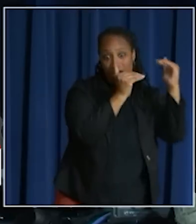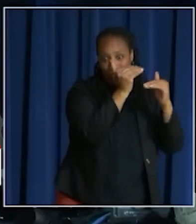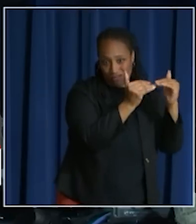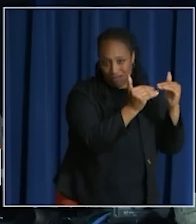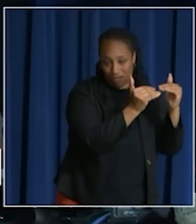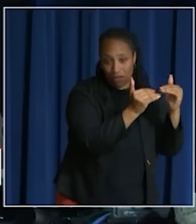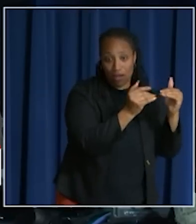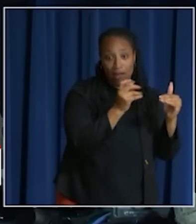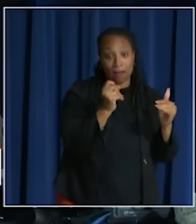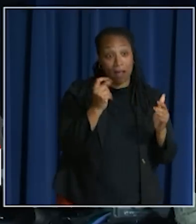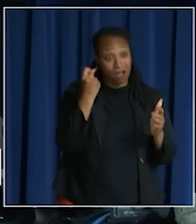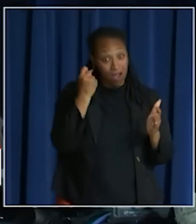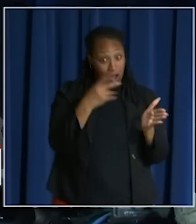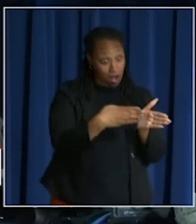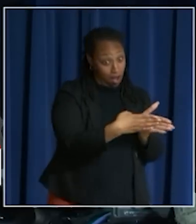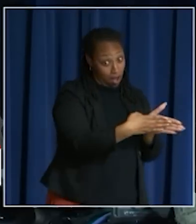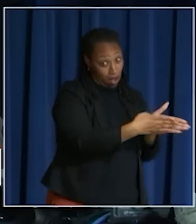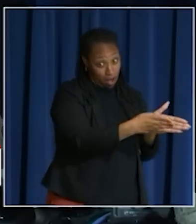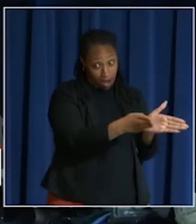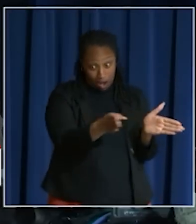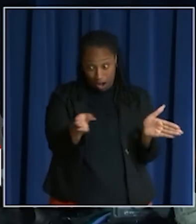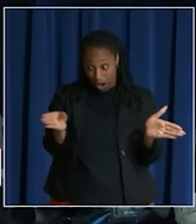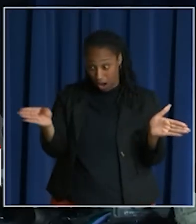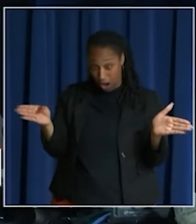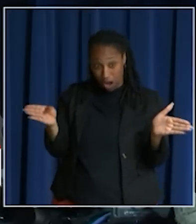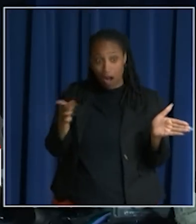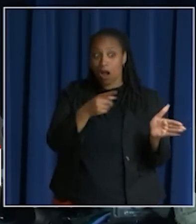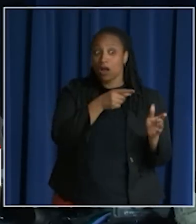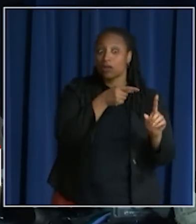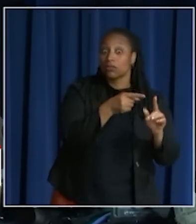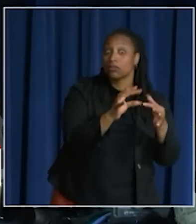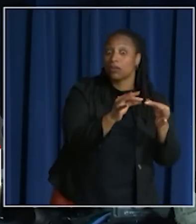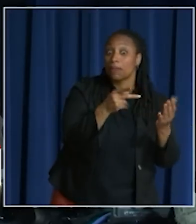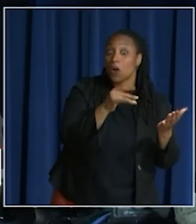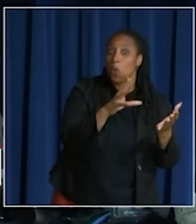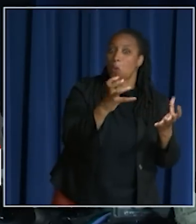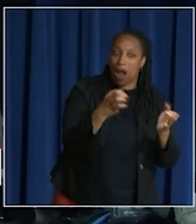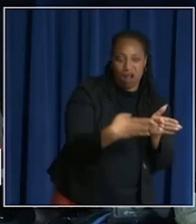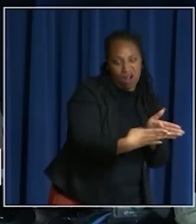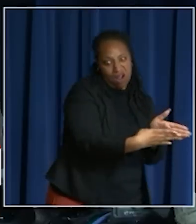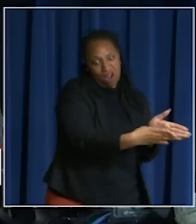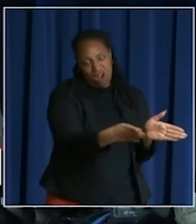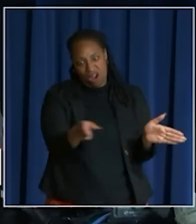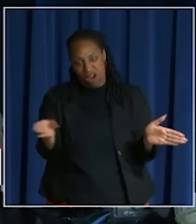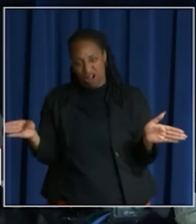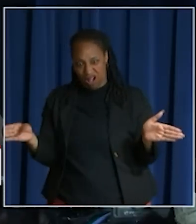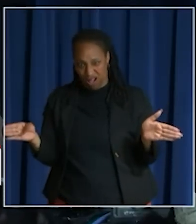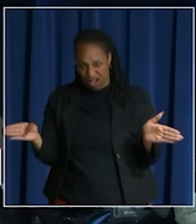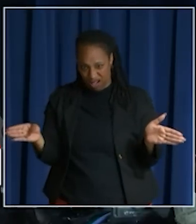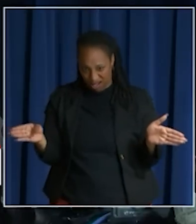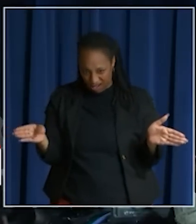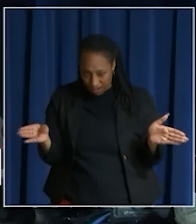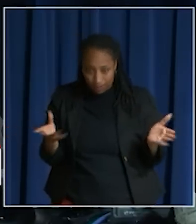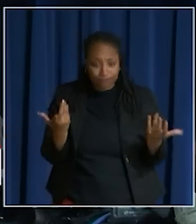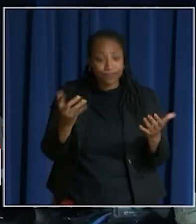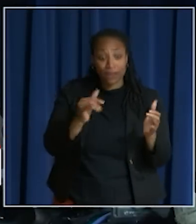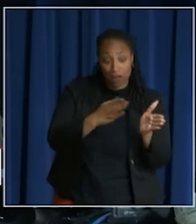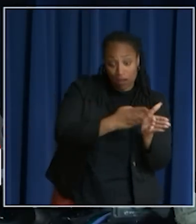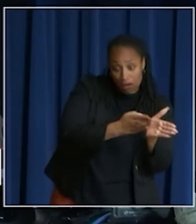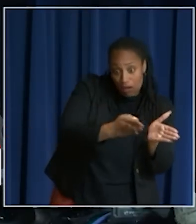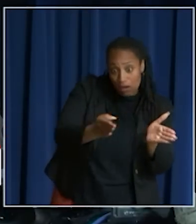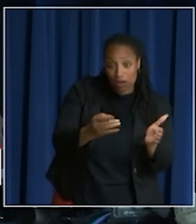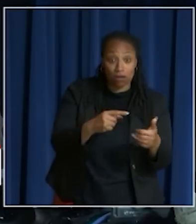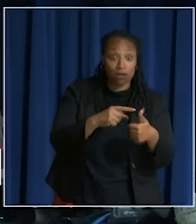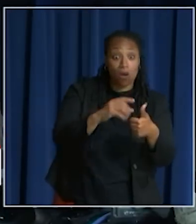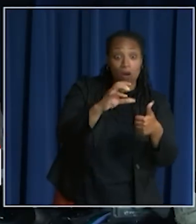of the what's allowable in the law now, the types of crimes, working with the council, and working on some